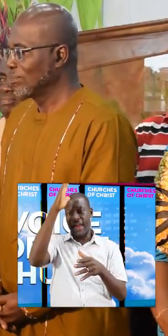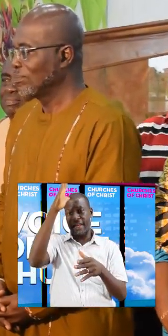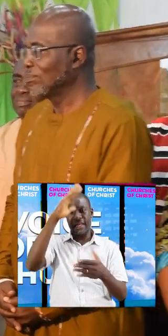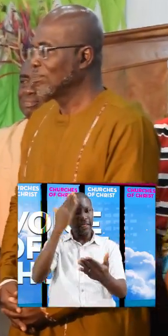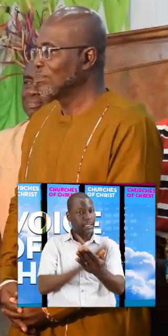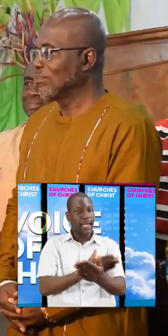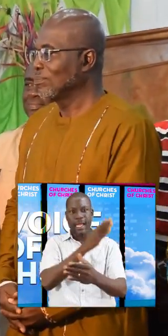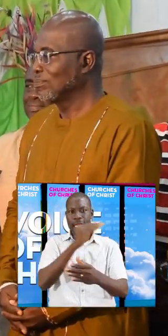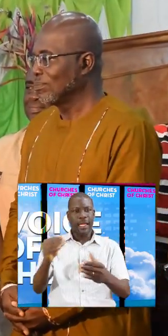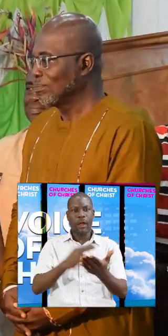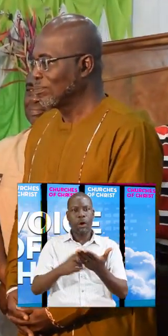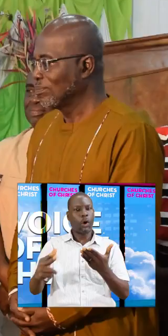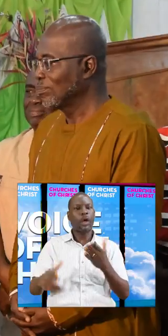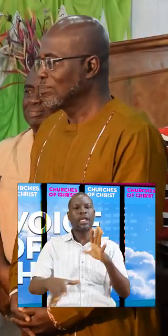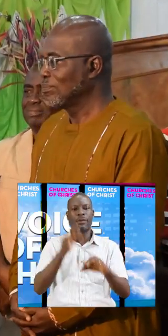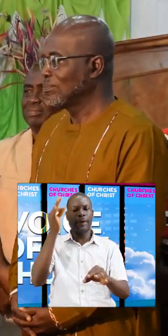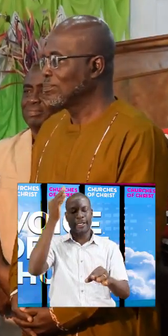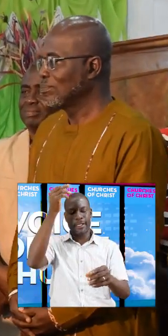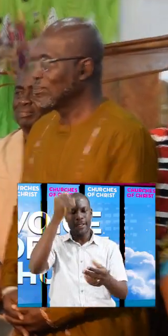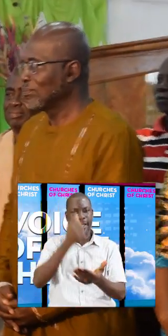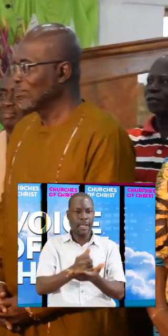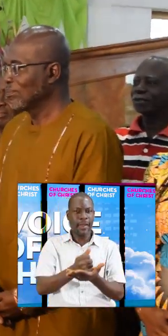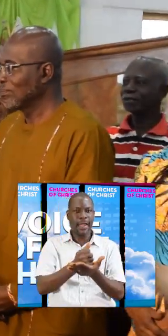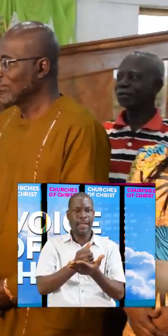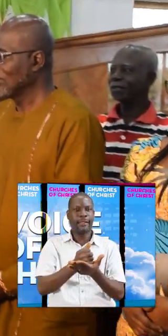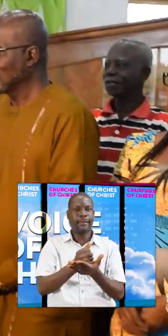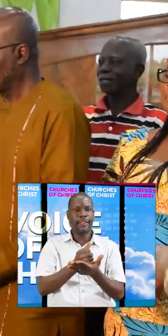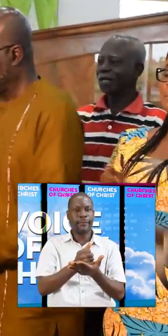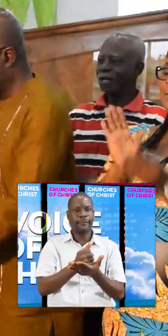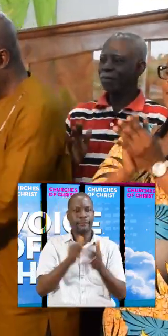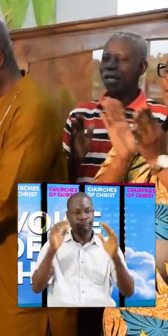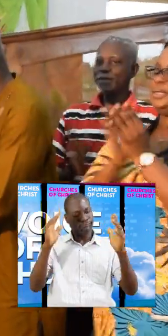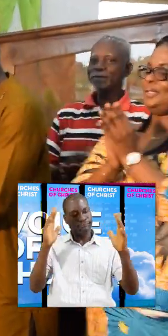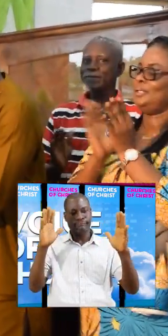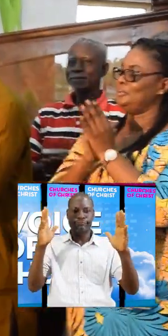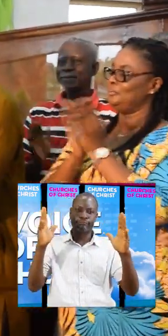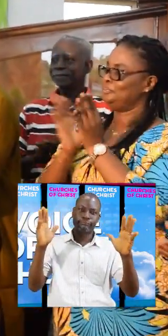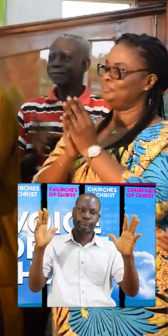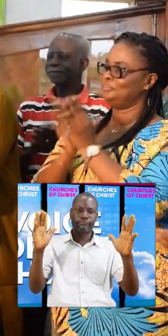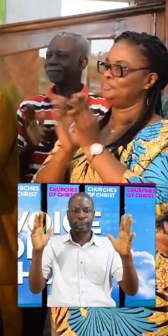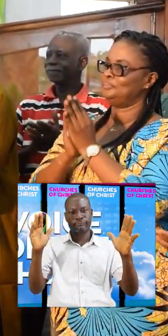Father and of the Son and of the Holy Spirit. Amen. Amen.